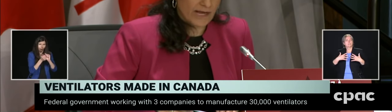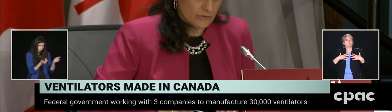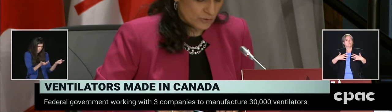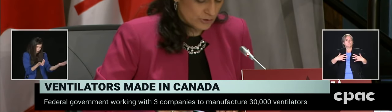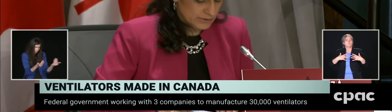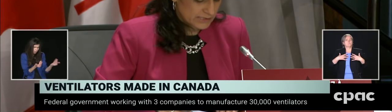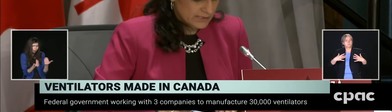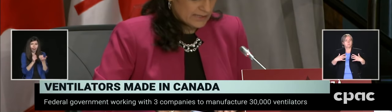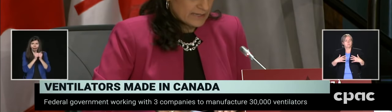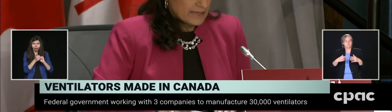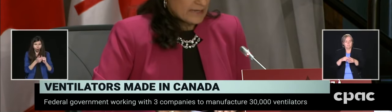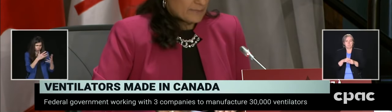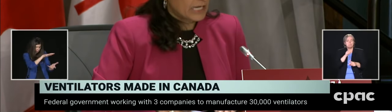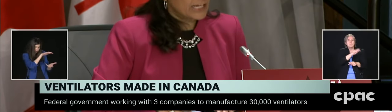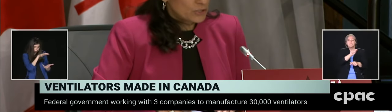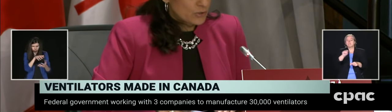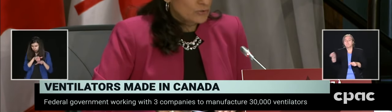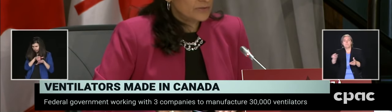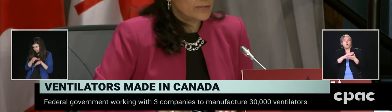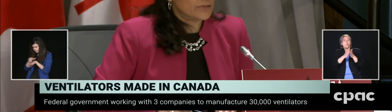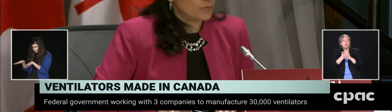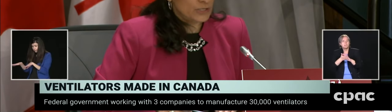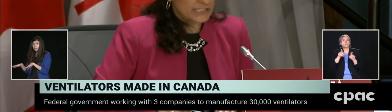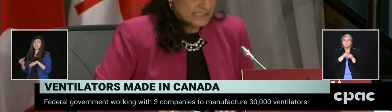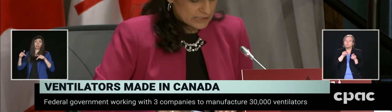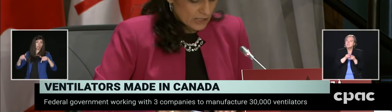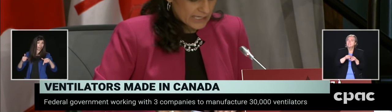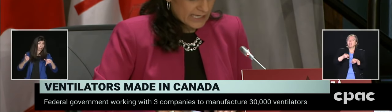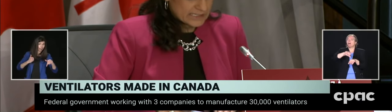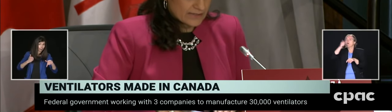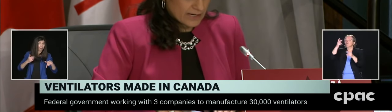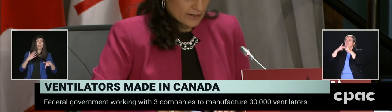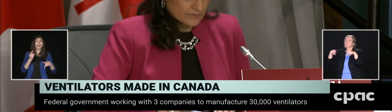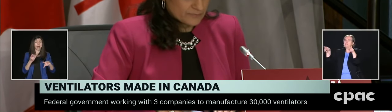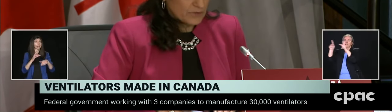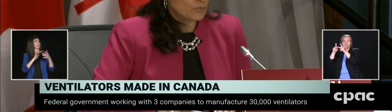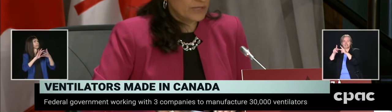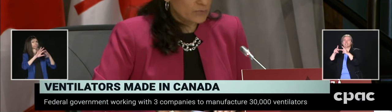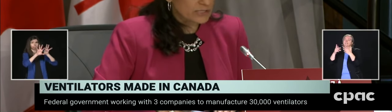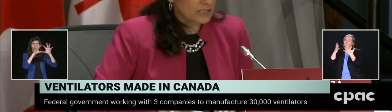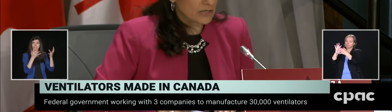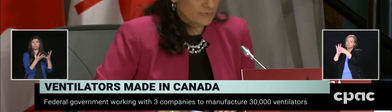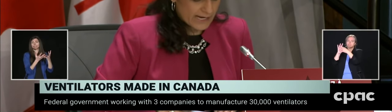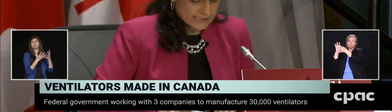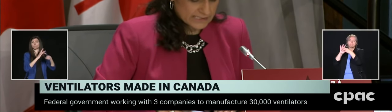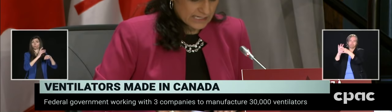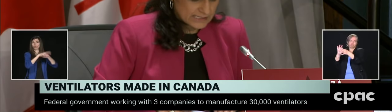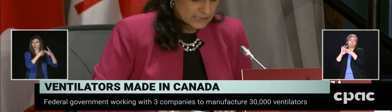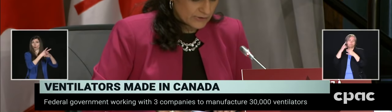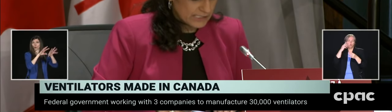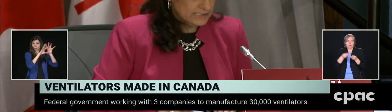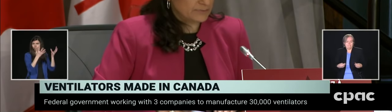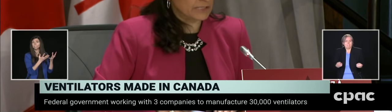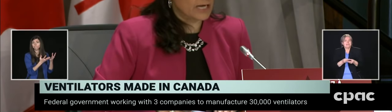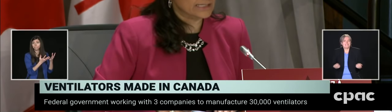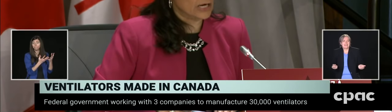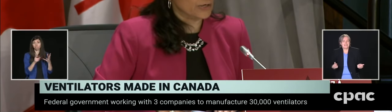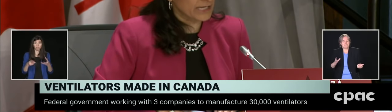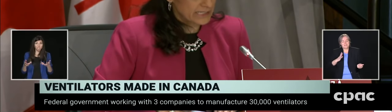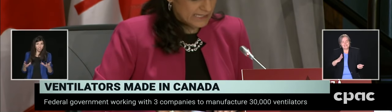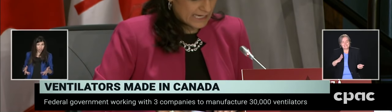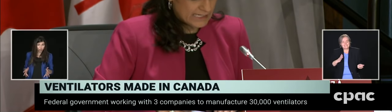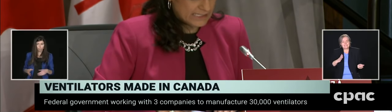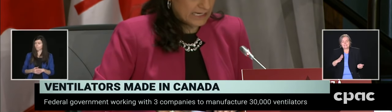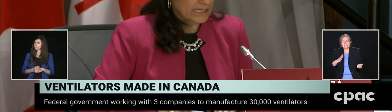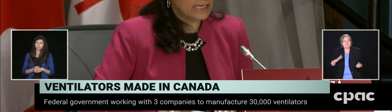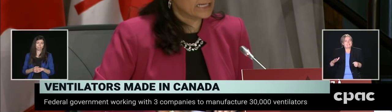and around the world. But I know that the work does not end there. We will not rest until these supplies are